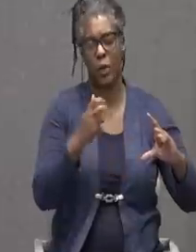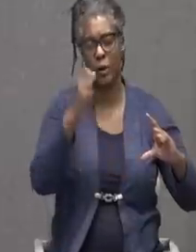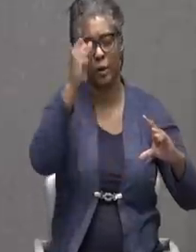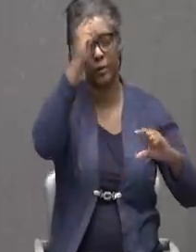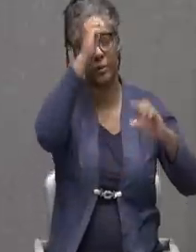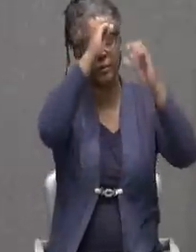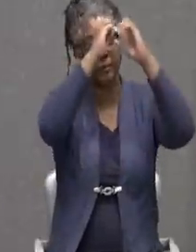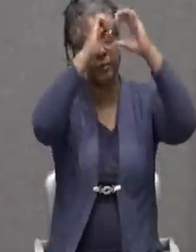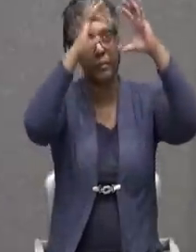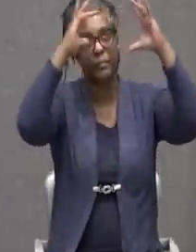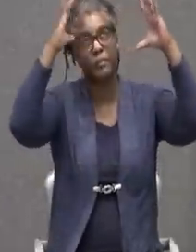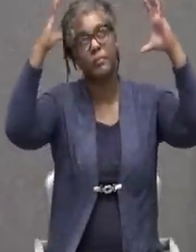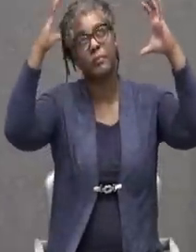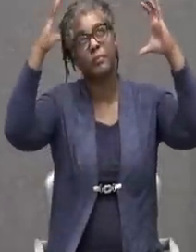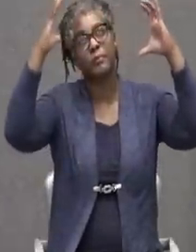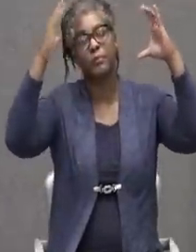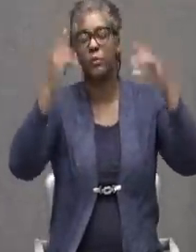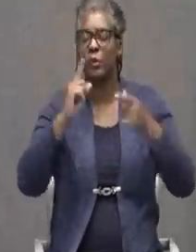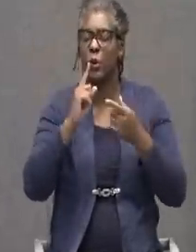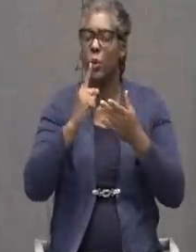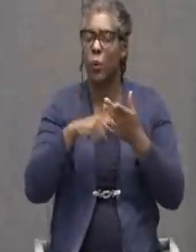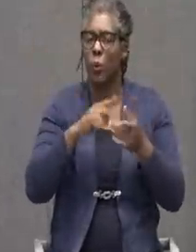playground equipment is round.